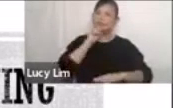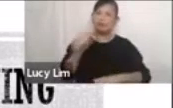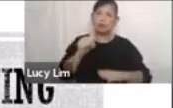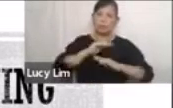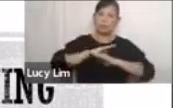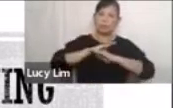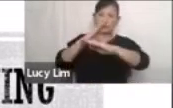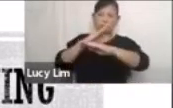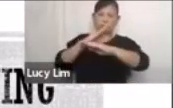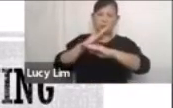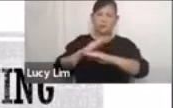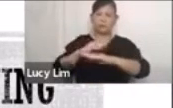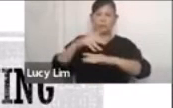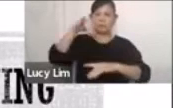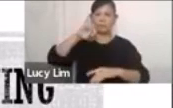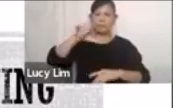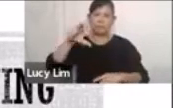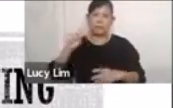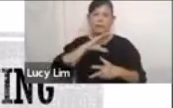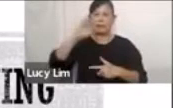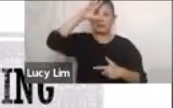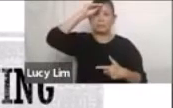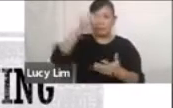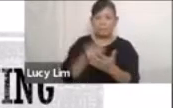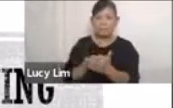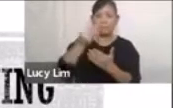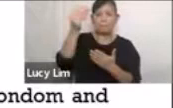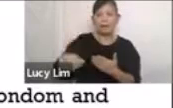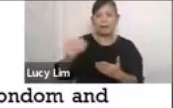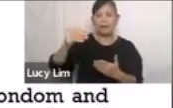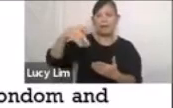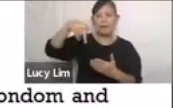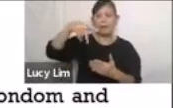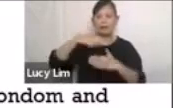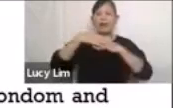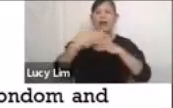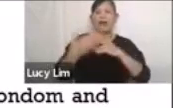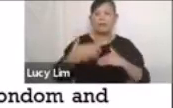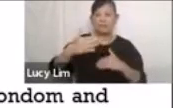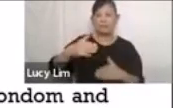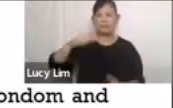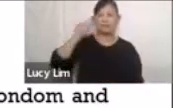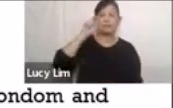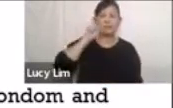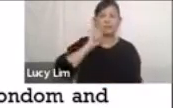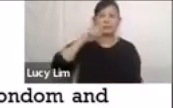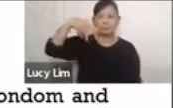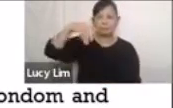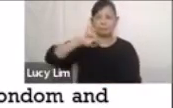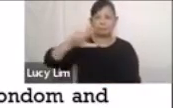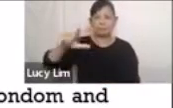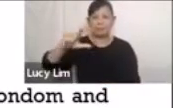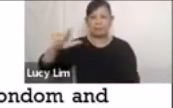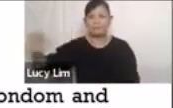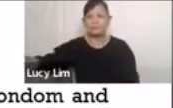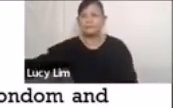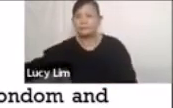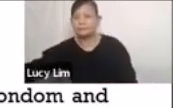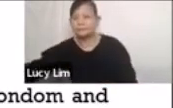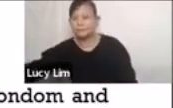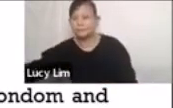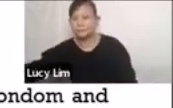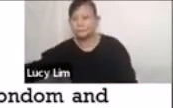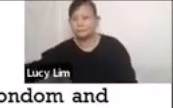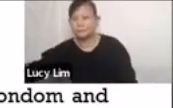next day. There's a lot of myth associated with contraceptives as well. Example, condoms,